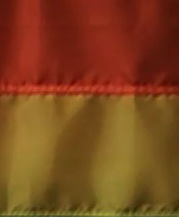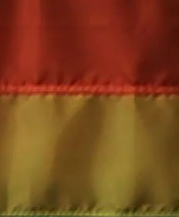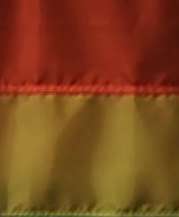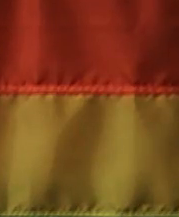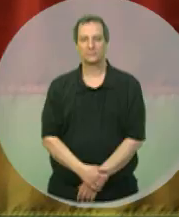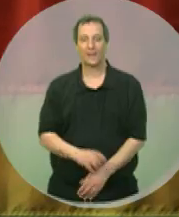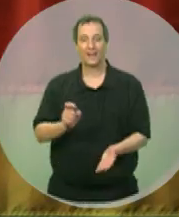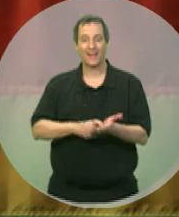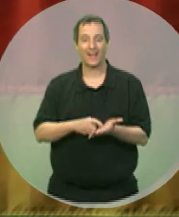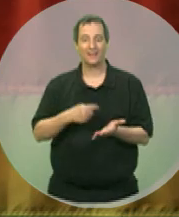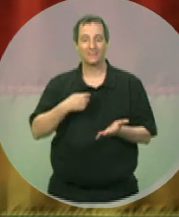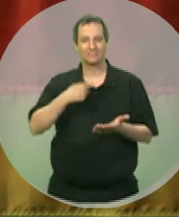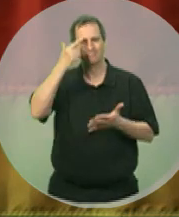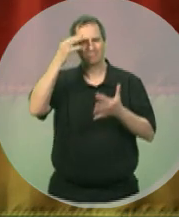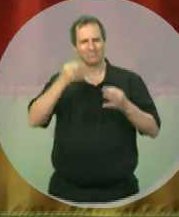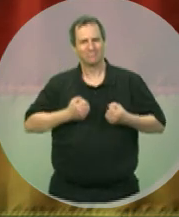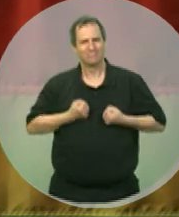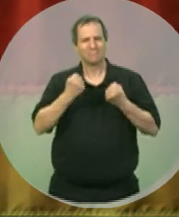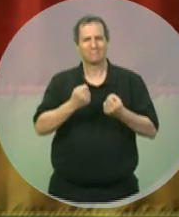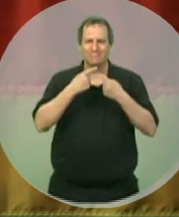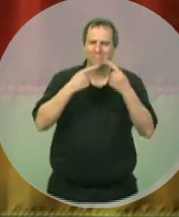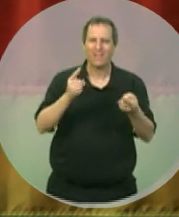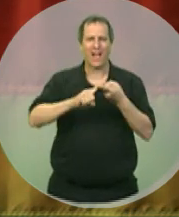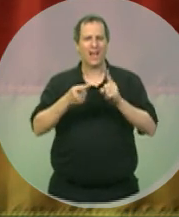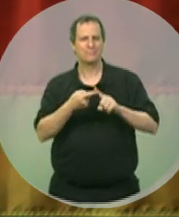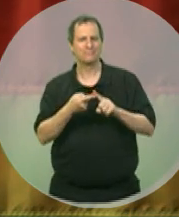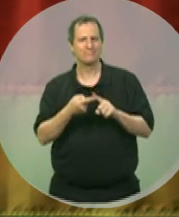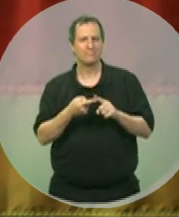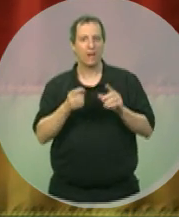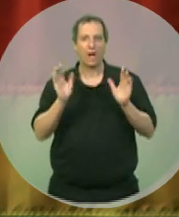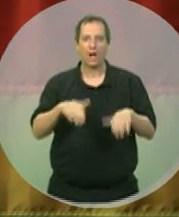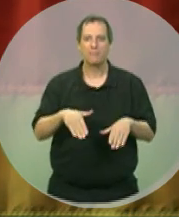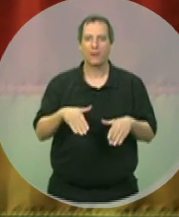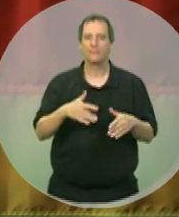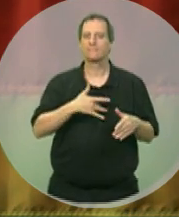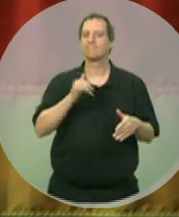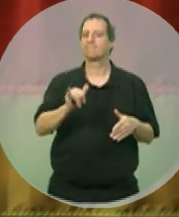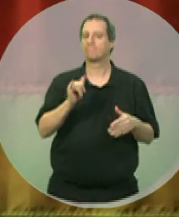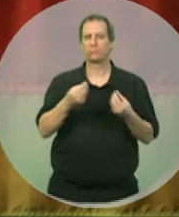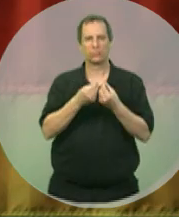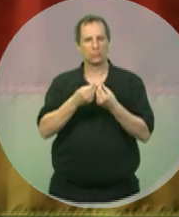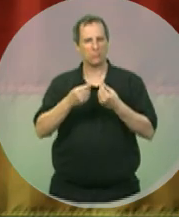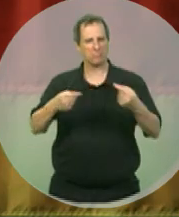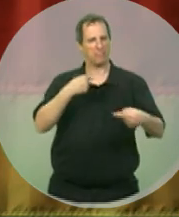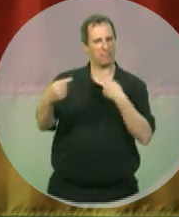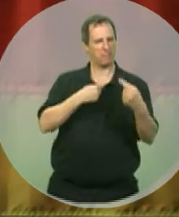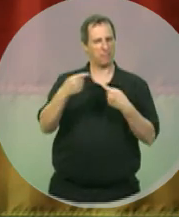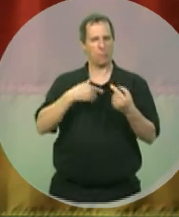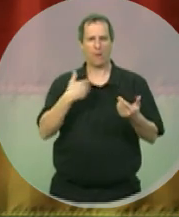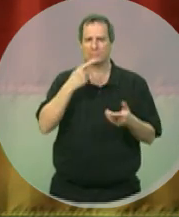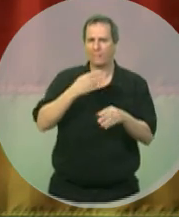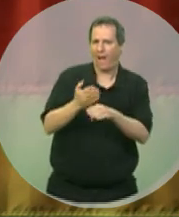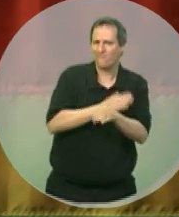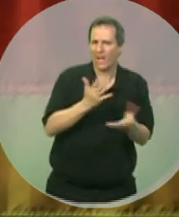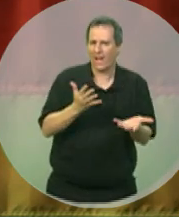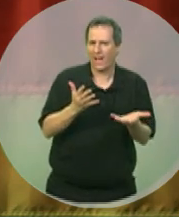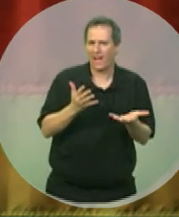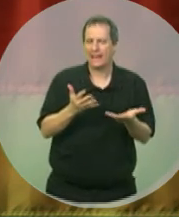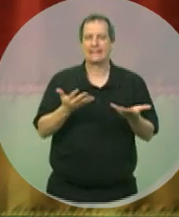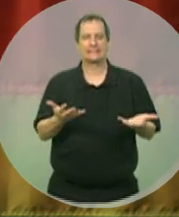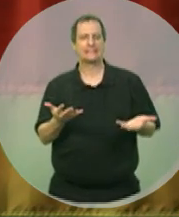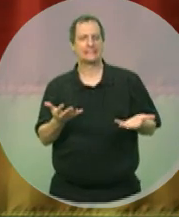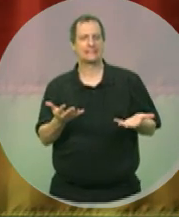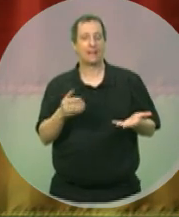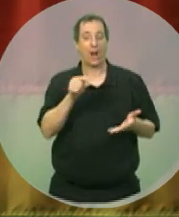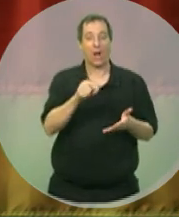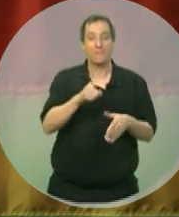nerve and let them know, once I figured it out, a lot of my friends